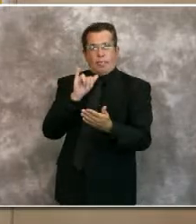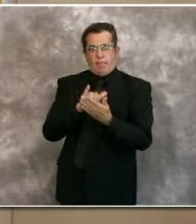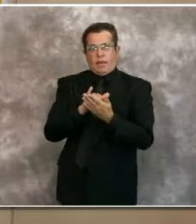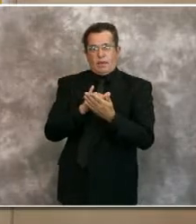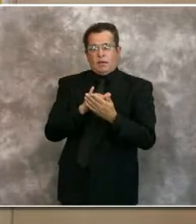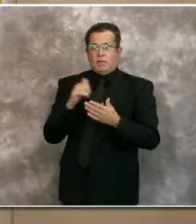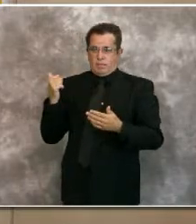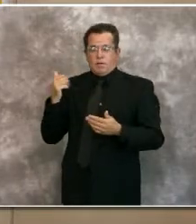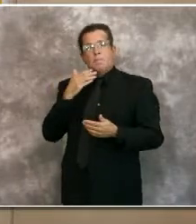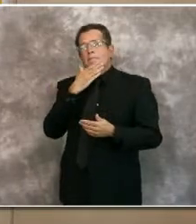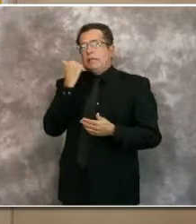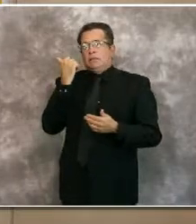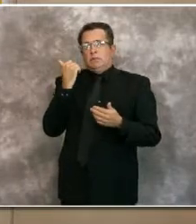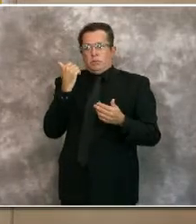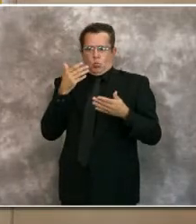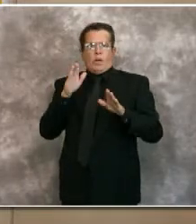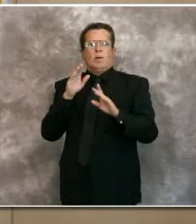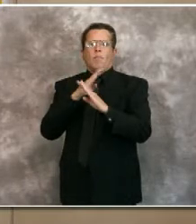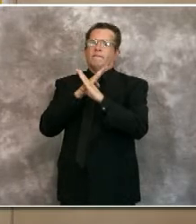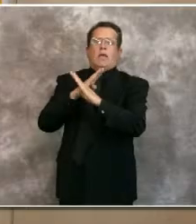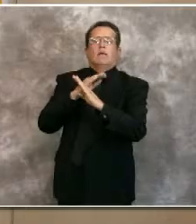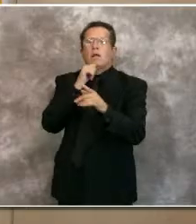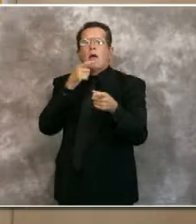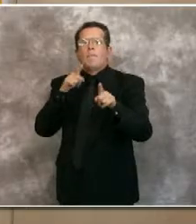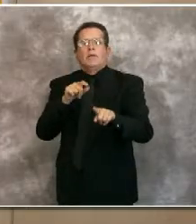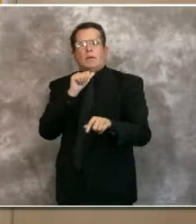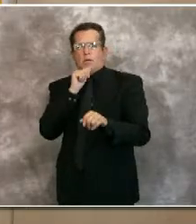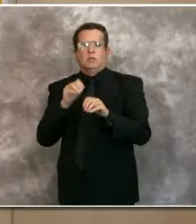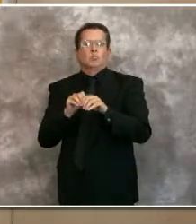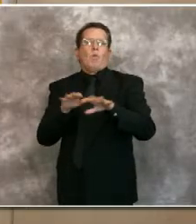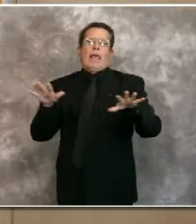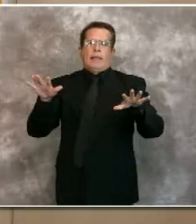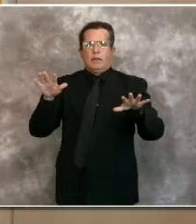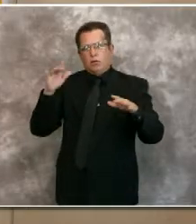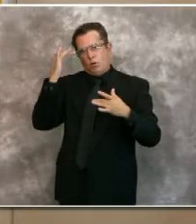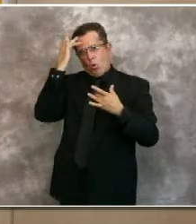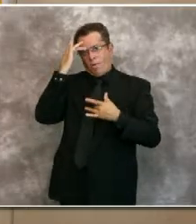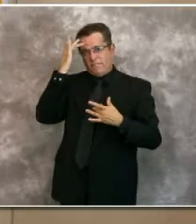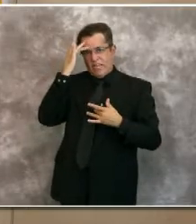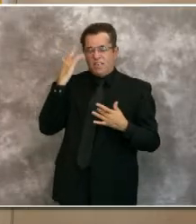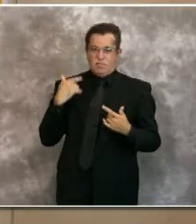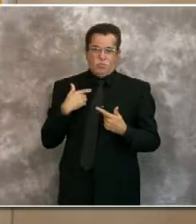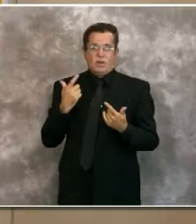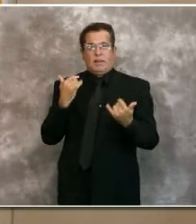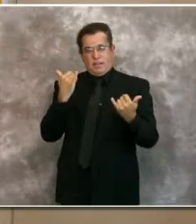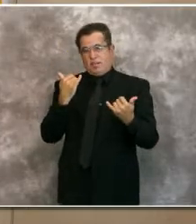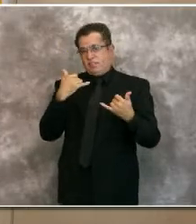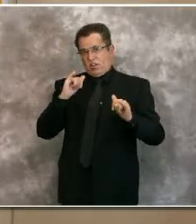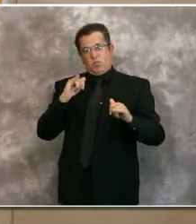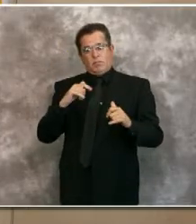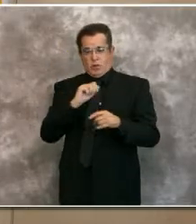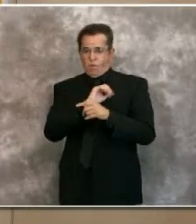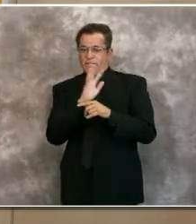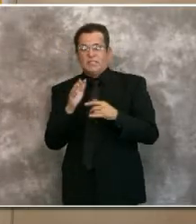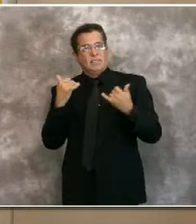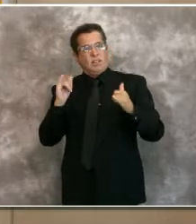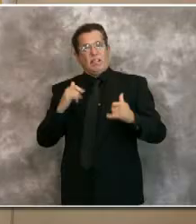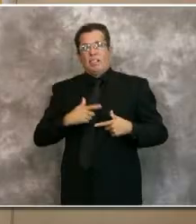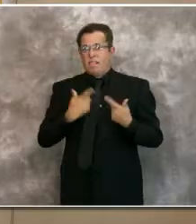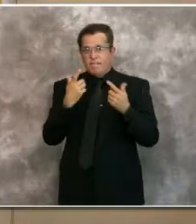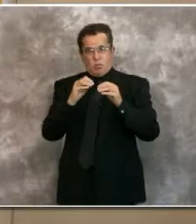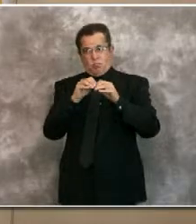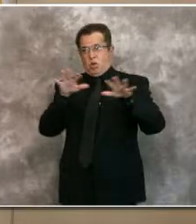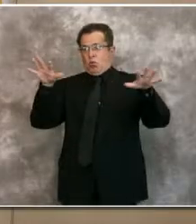interventions are our best hope to control the spread of COVID-19. The virus remains alive and dangerous throughout our